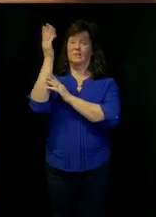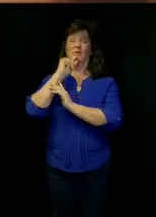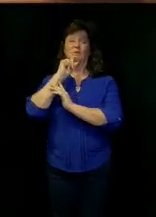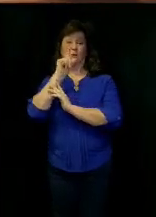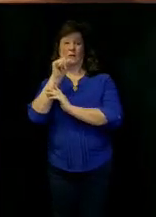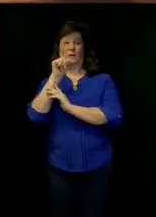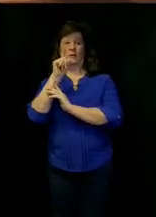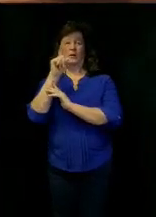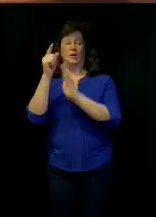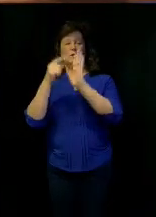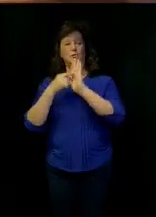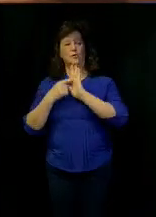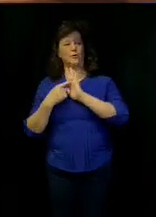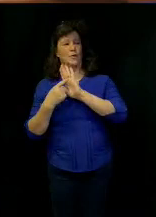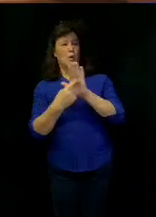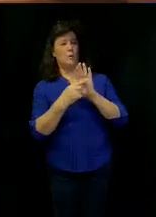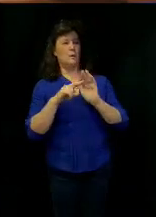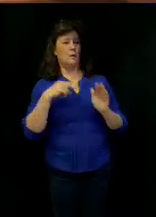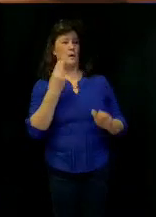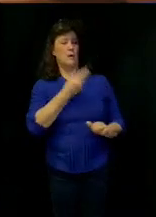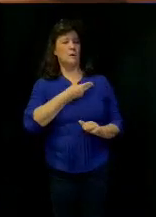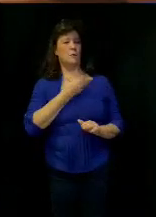actually shown us what it means to be human.